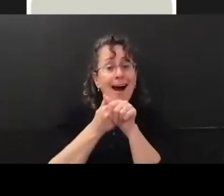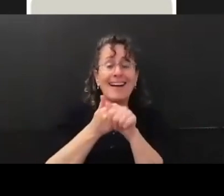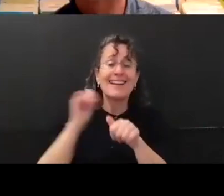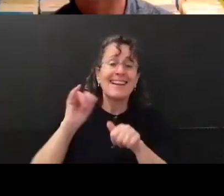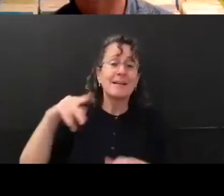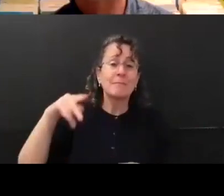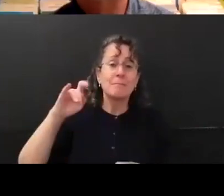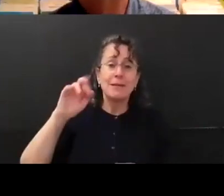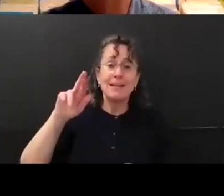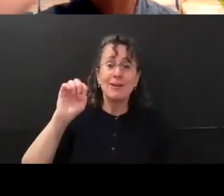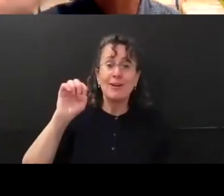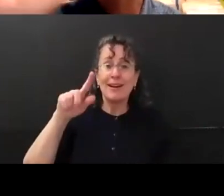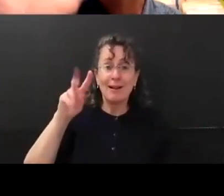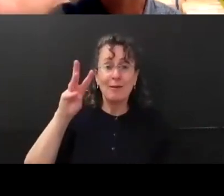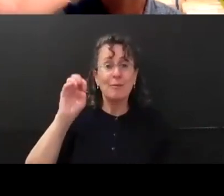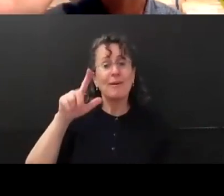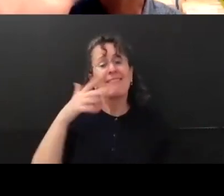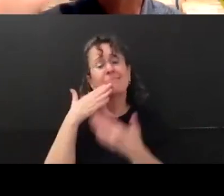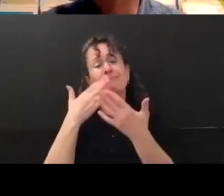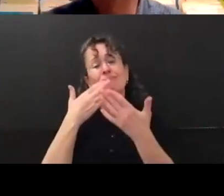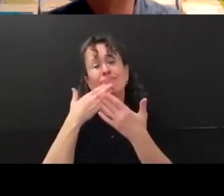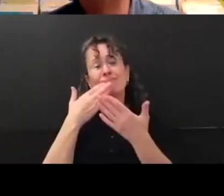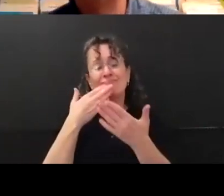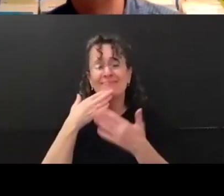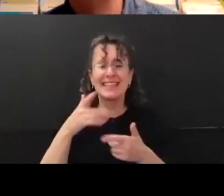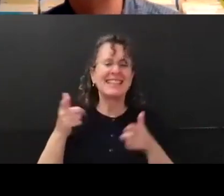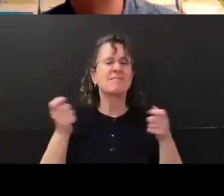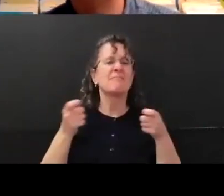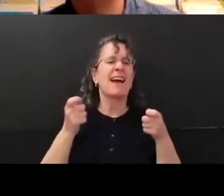system as well. So, there you go.